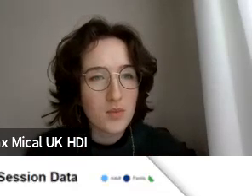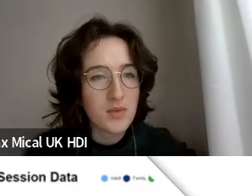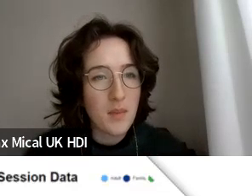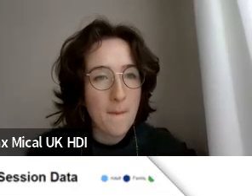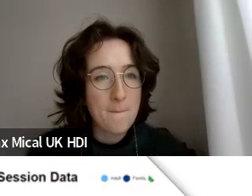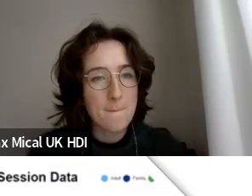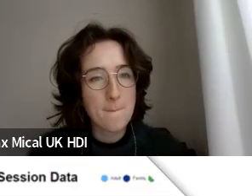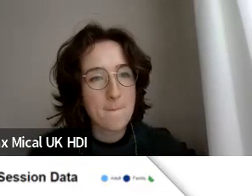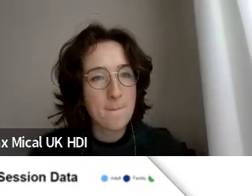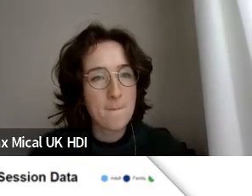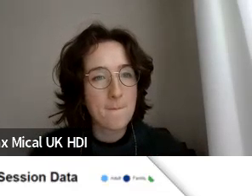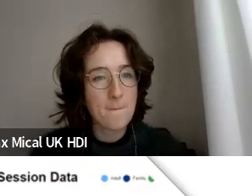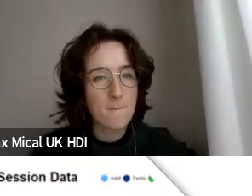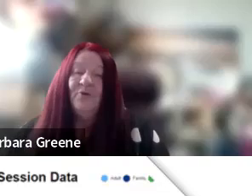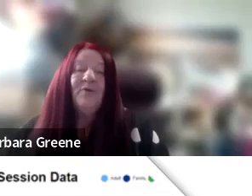add, Barb?